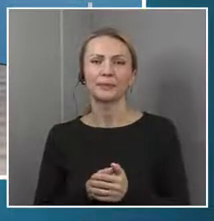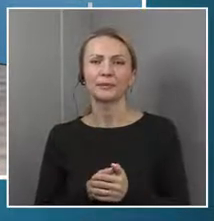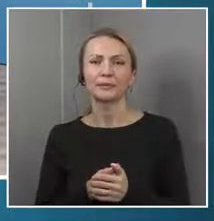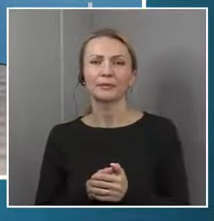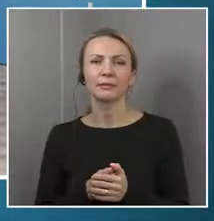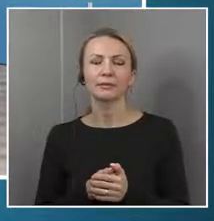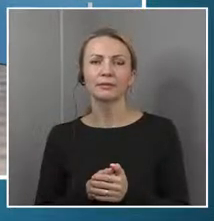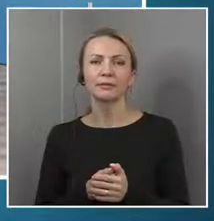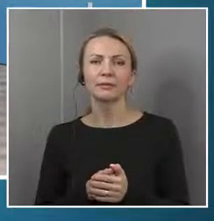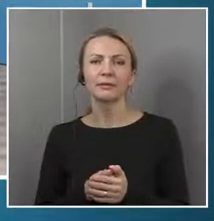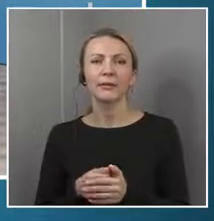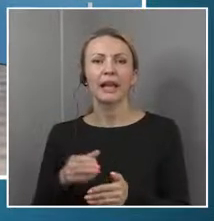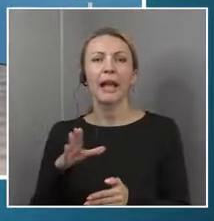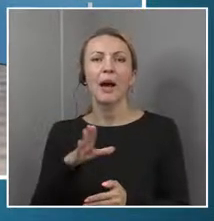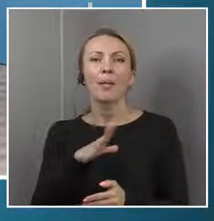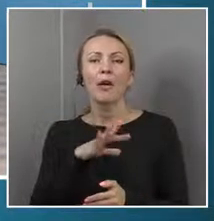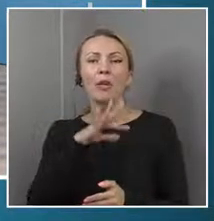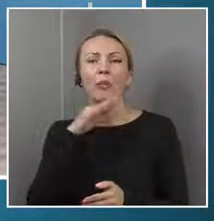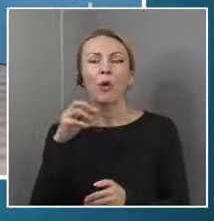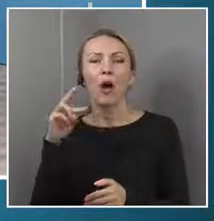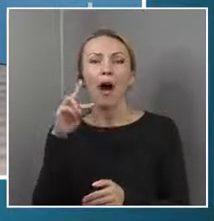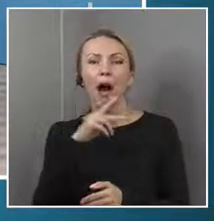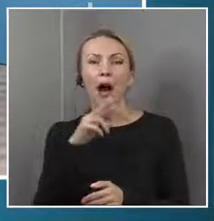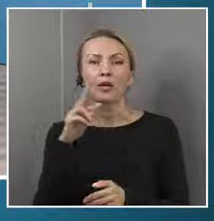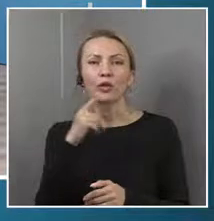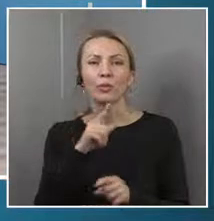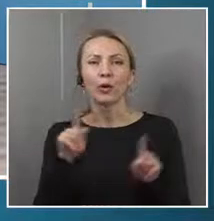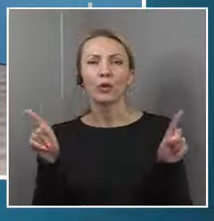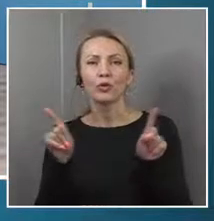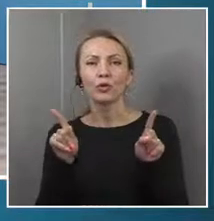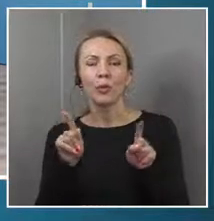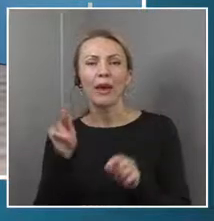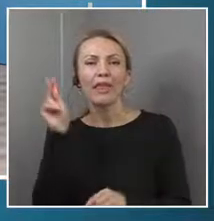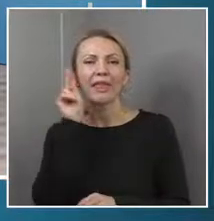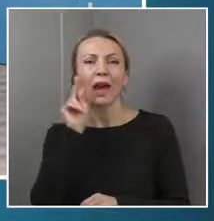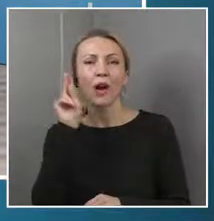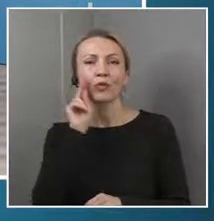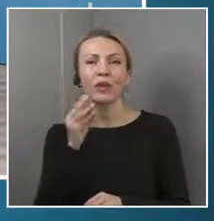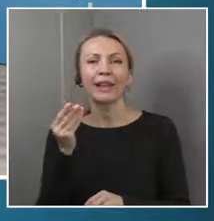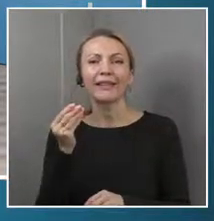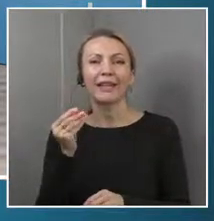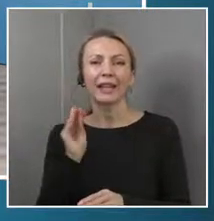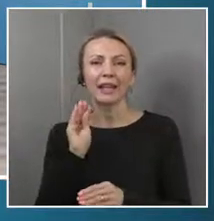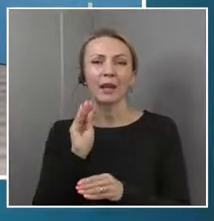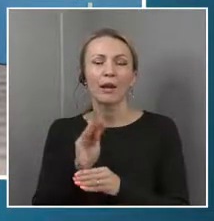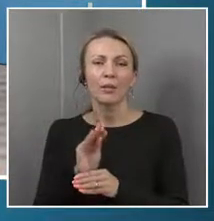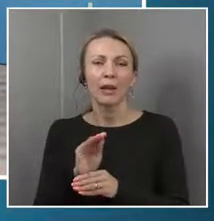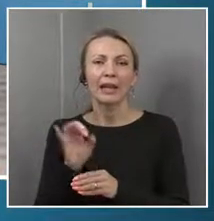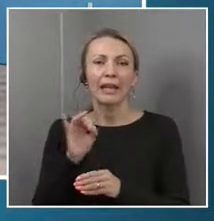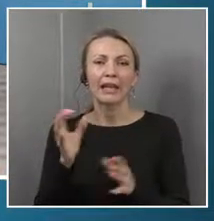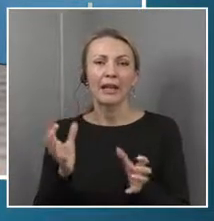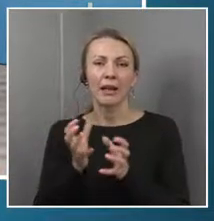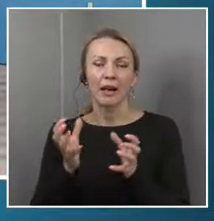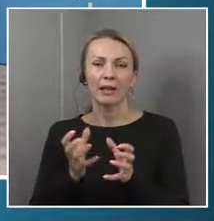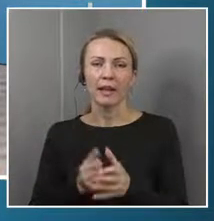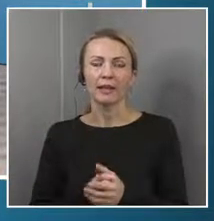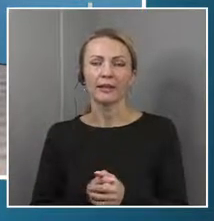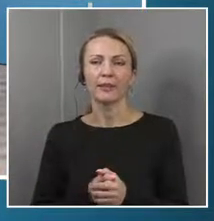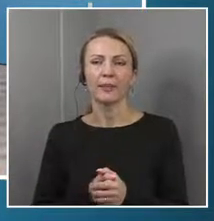like a bad painting from a good artist, from a bad period. So you will make a lot of mistakes before you learn how to